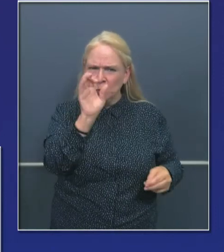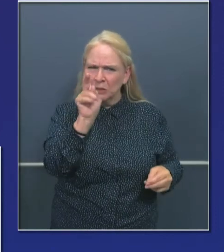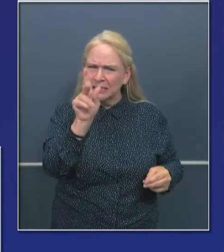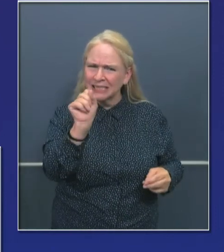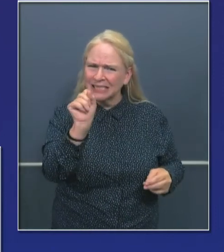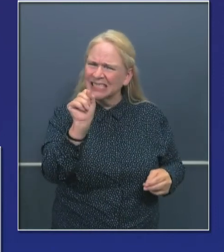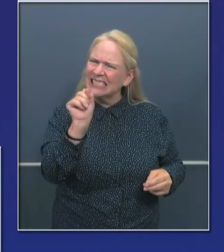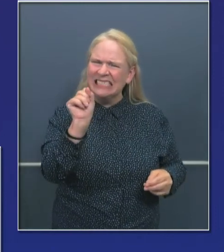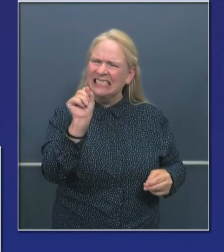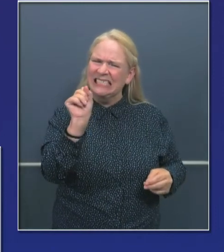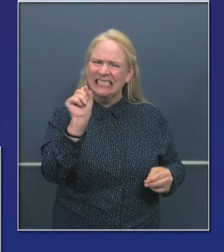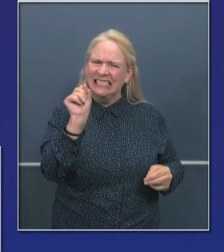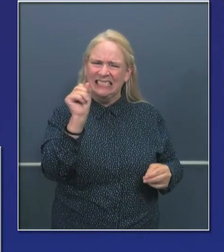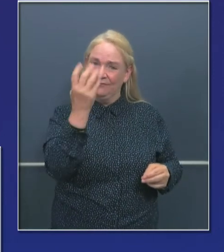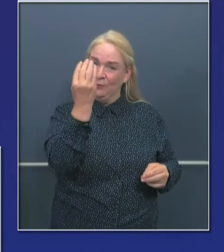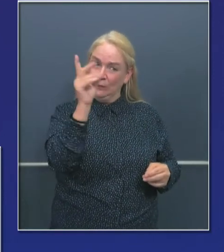period,